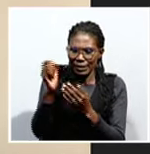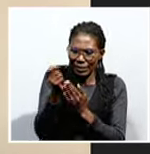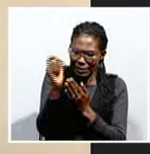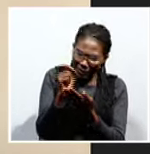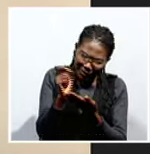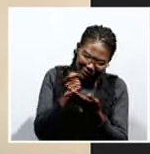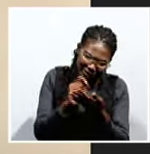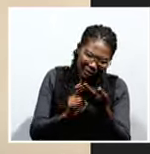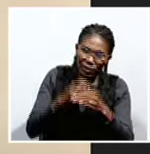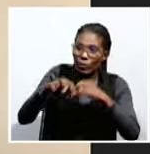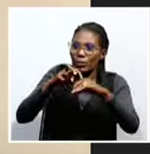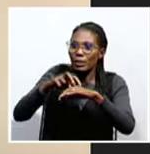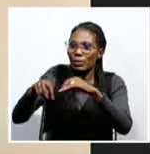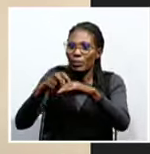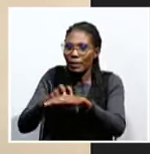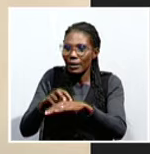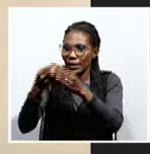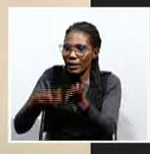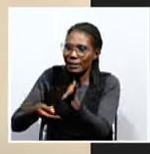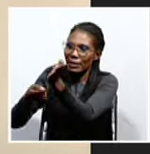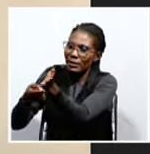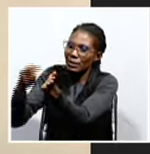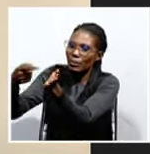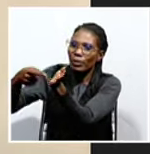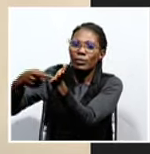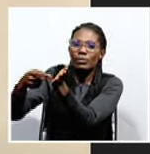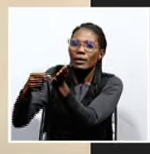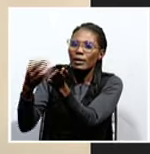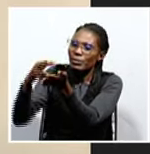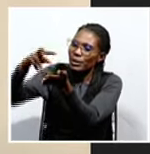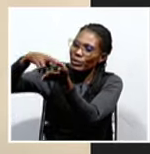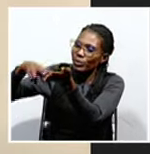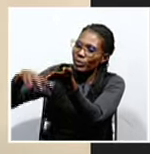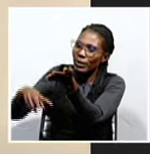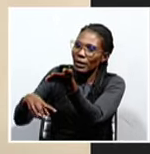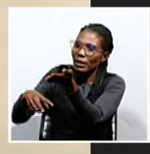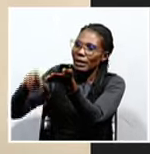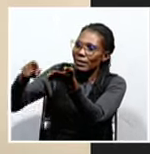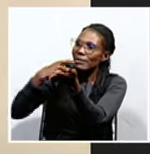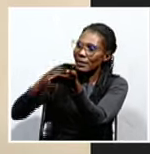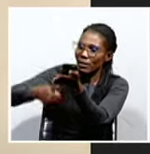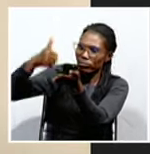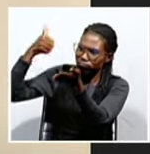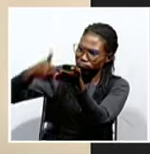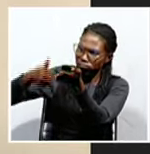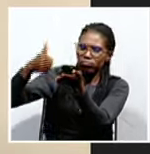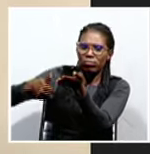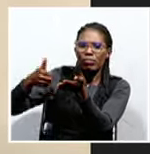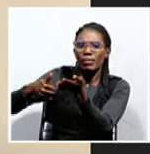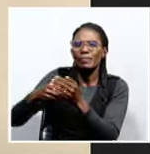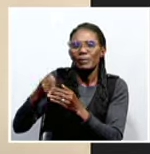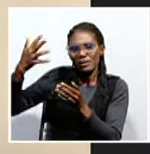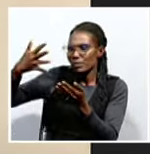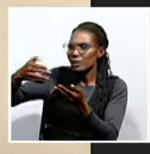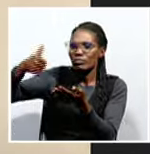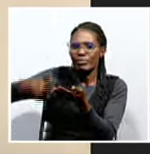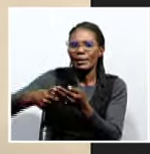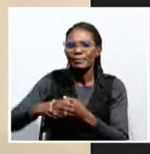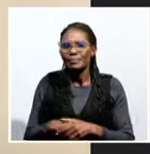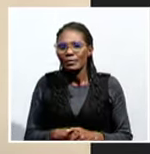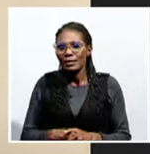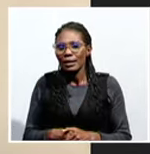I gave it to Comrade Hidipo to go through. And he said, no, this is fine. So